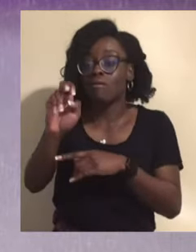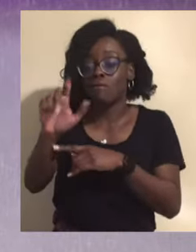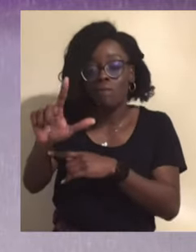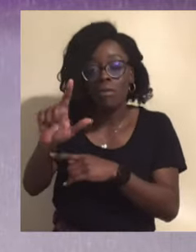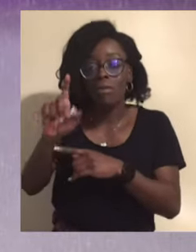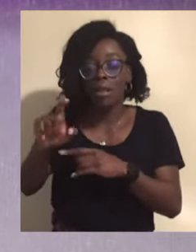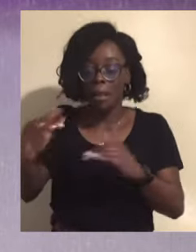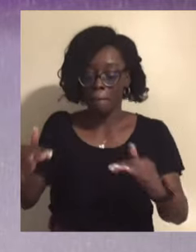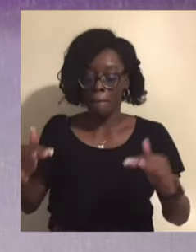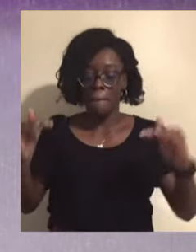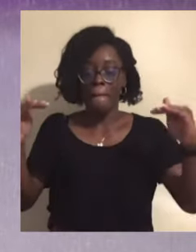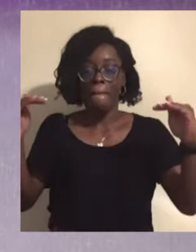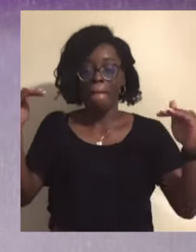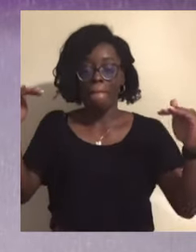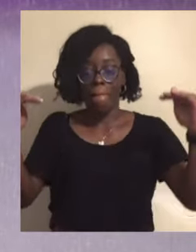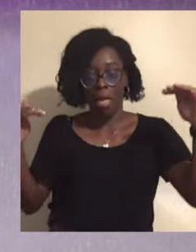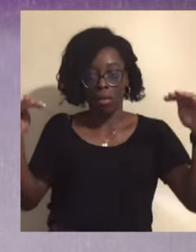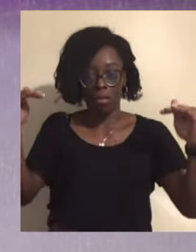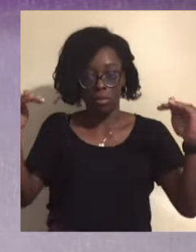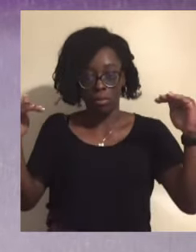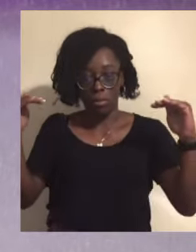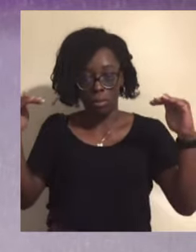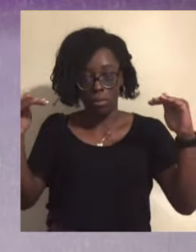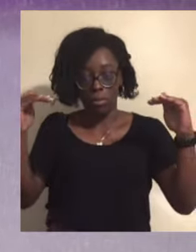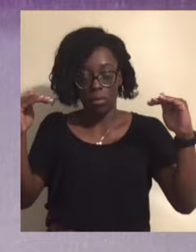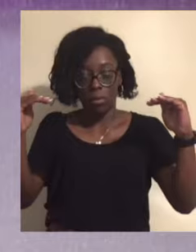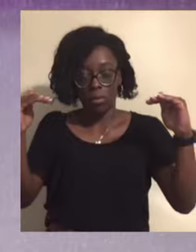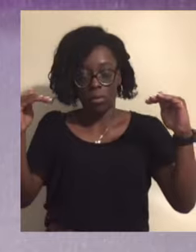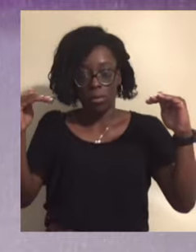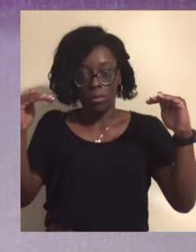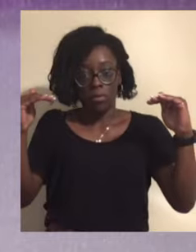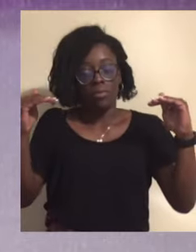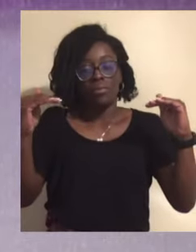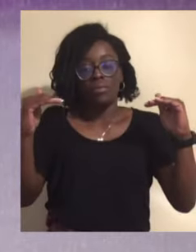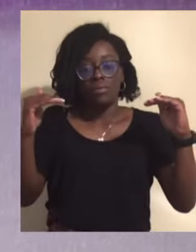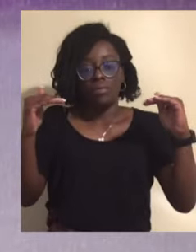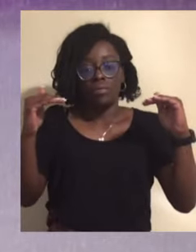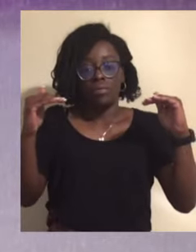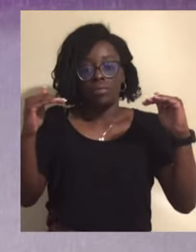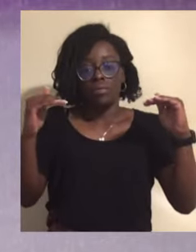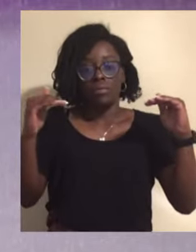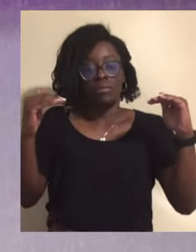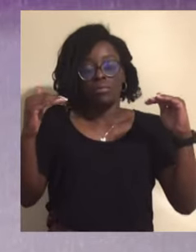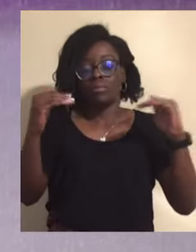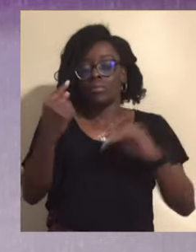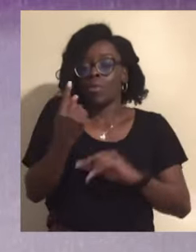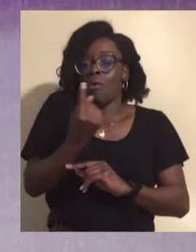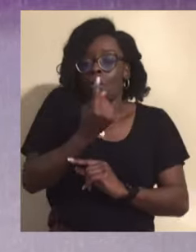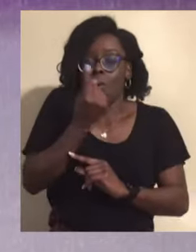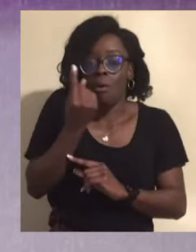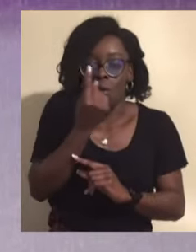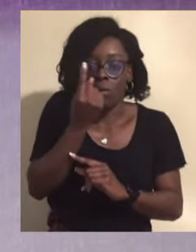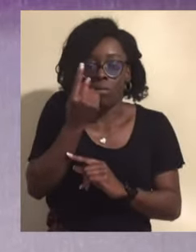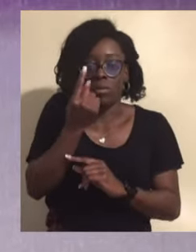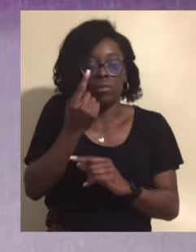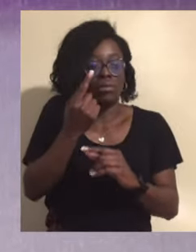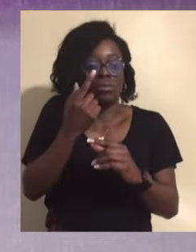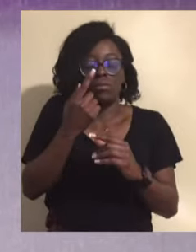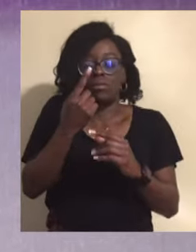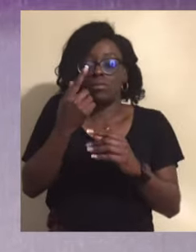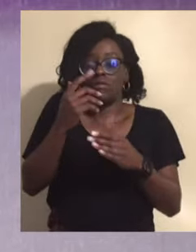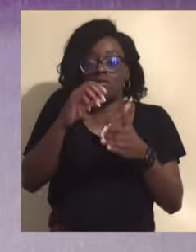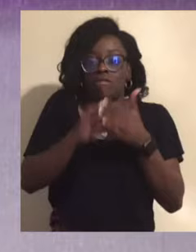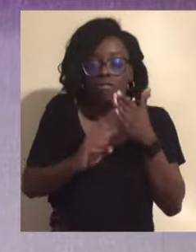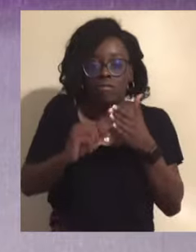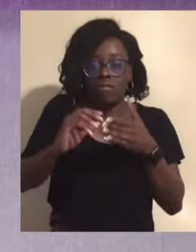it's been all withdrawals and no deposits. And it's bankrupting you. It's not straight.